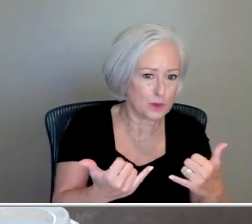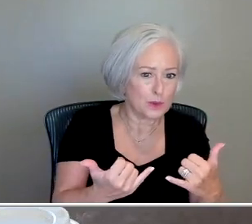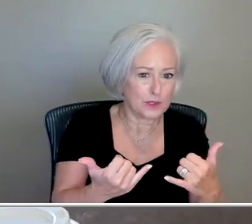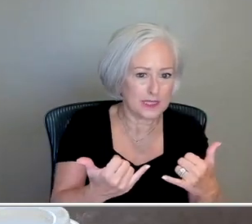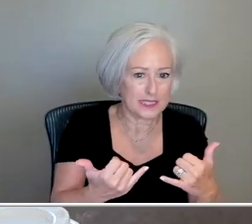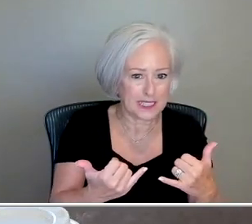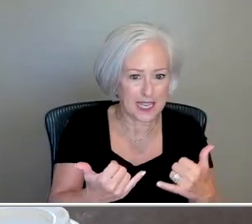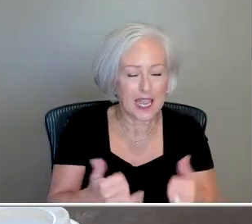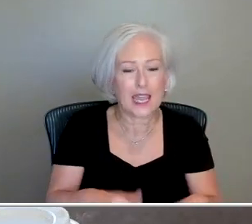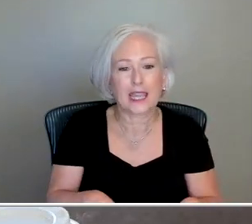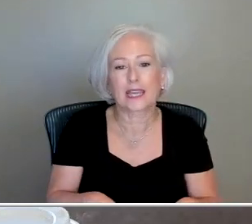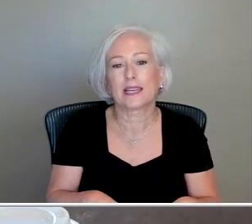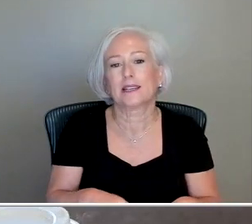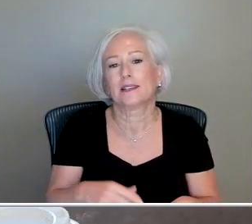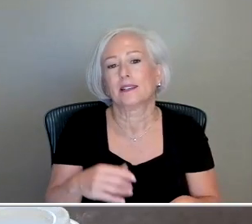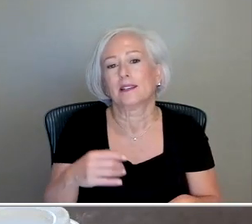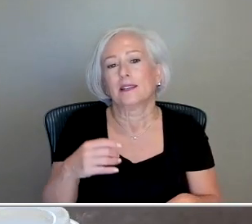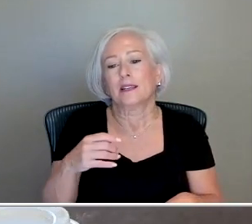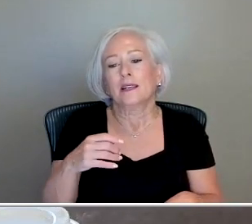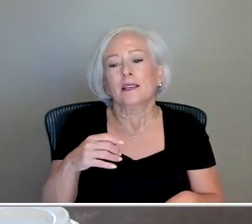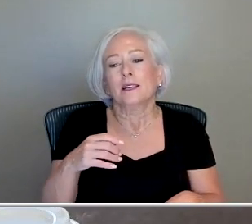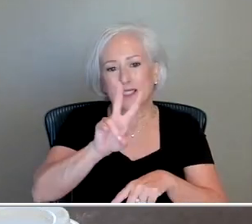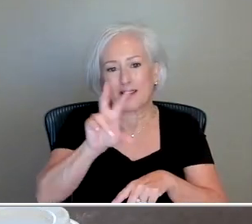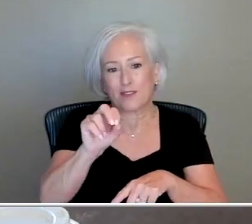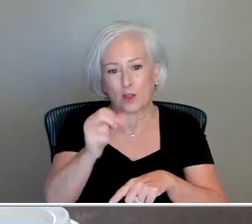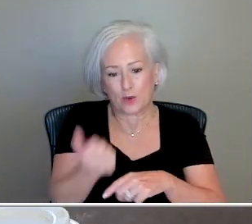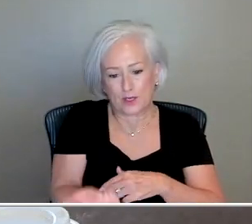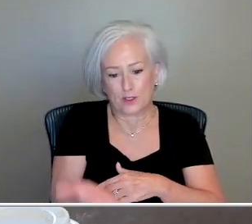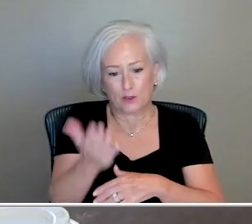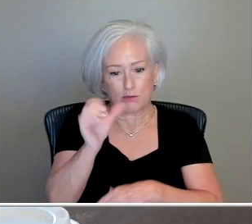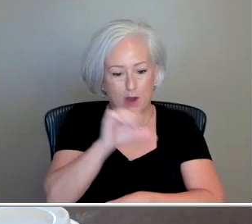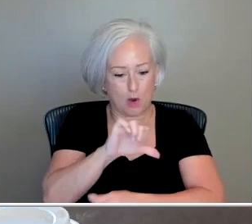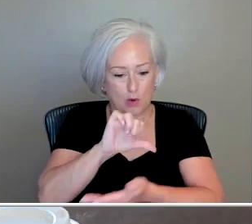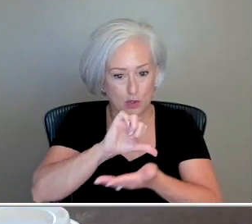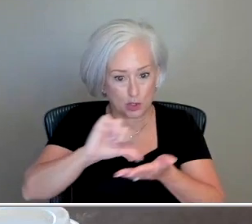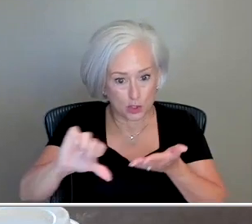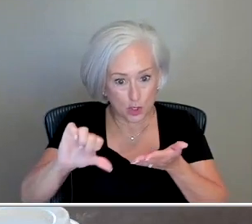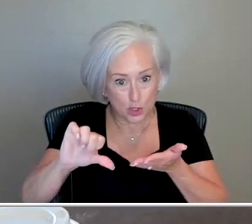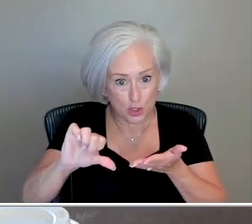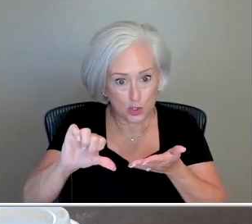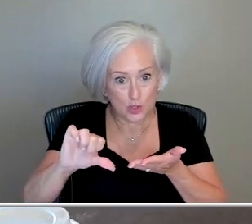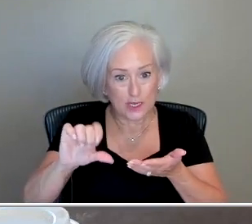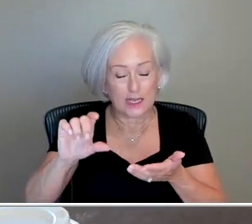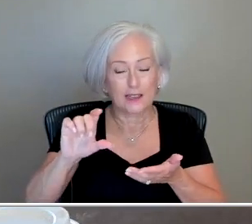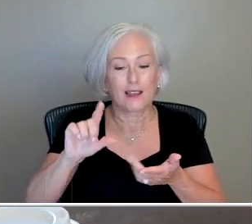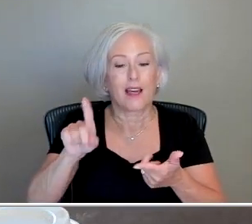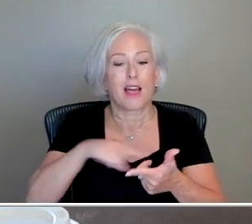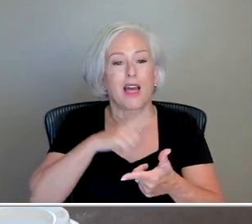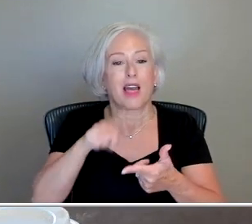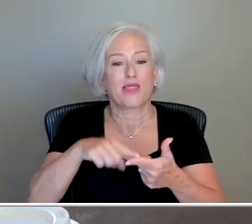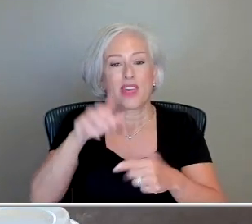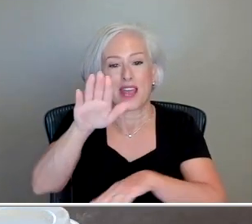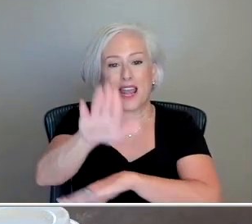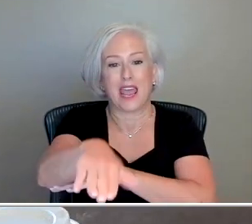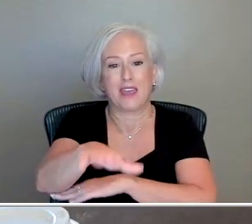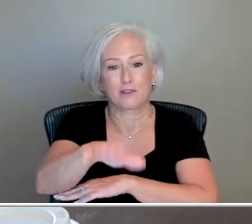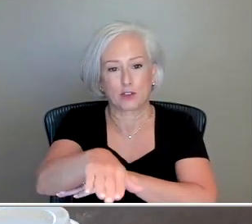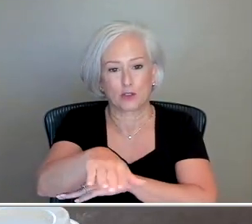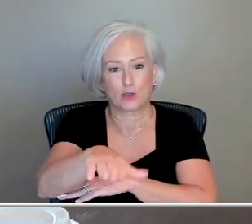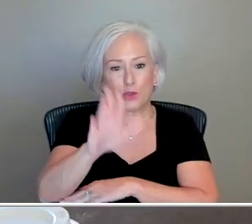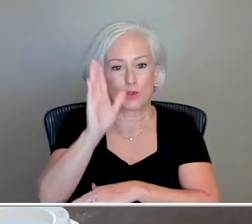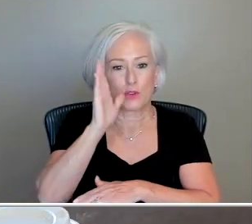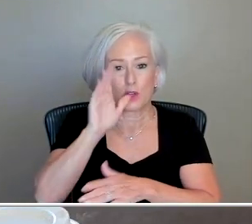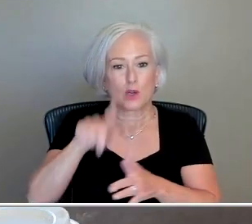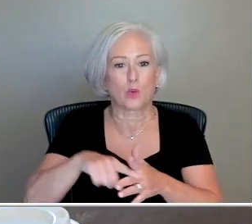the hospital at 7:30 a.m. surgery. And then by afternoon, I begin getting ifosfamide